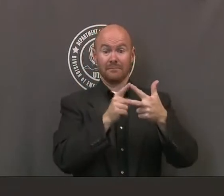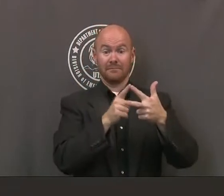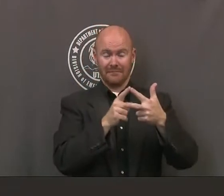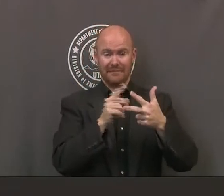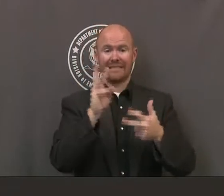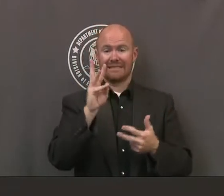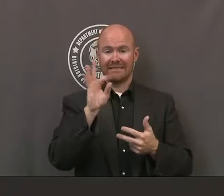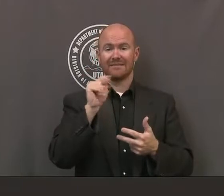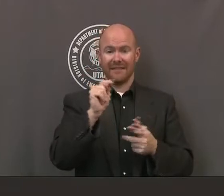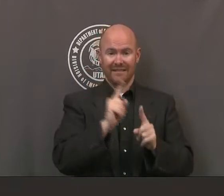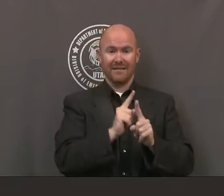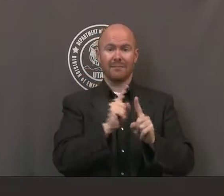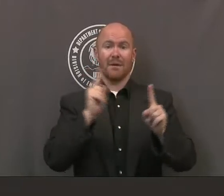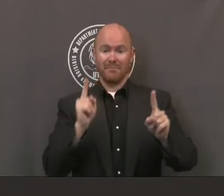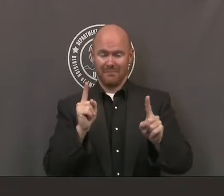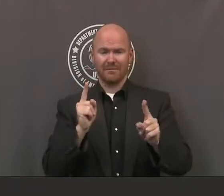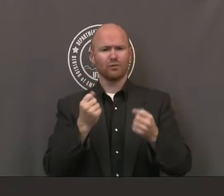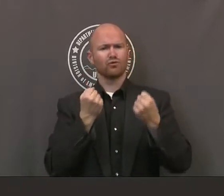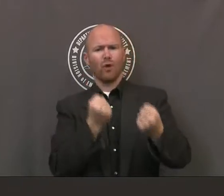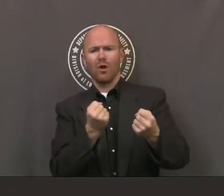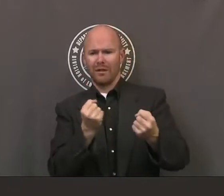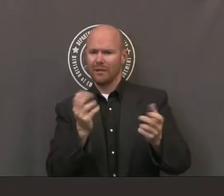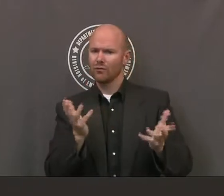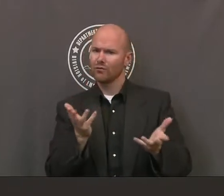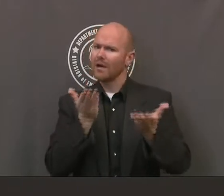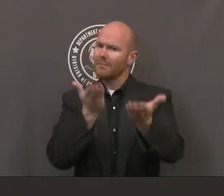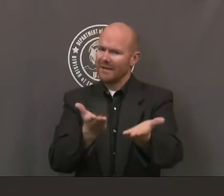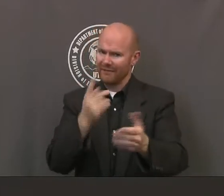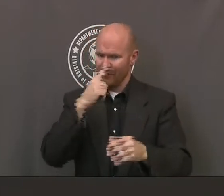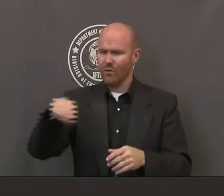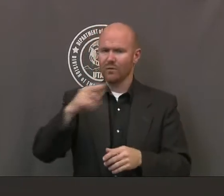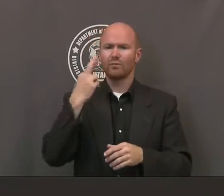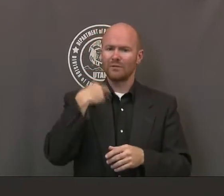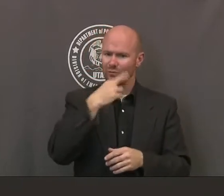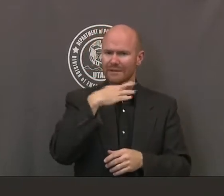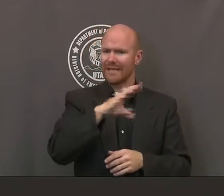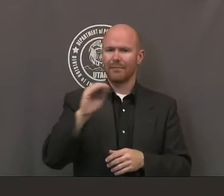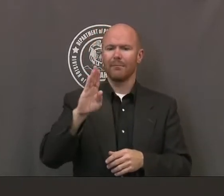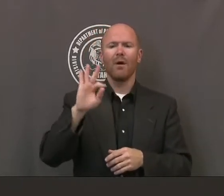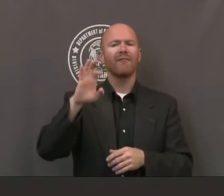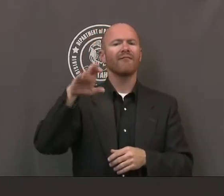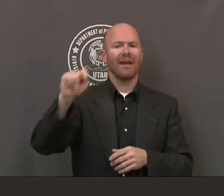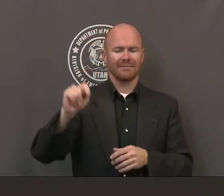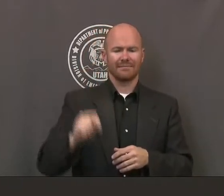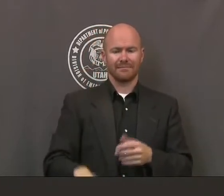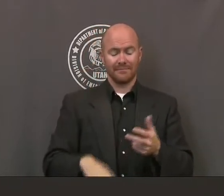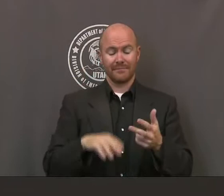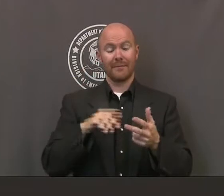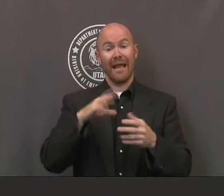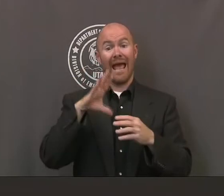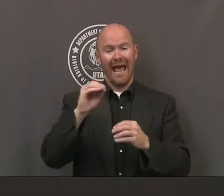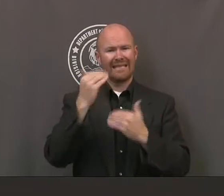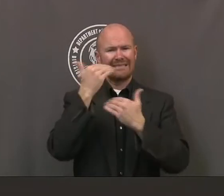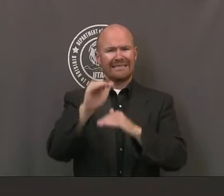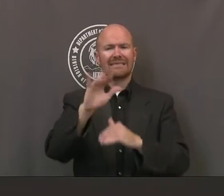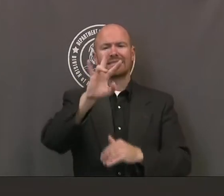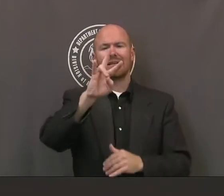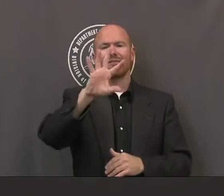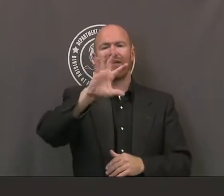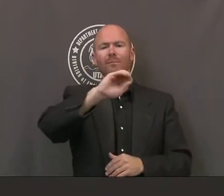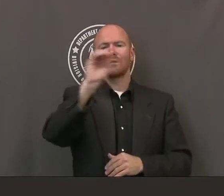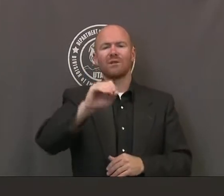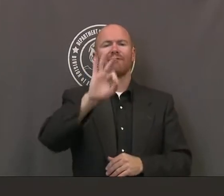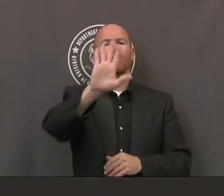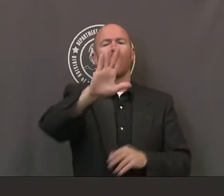6-foot distancing between parties is strongly recommended in restaurants and buffets, and occupancy is limited to 75% of